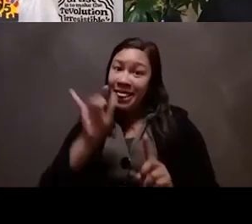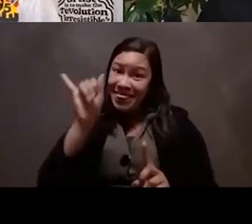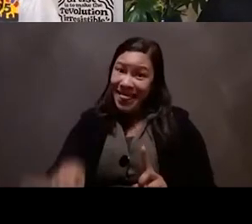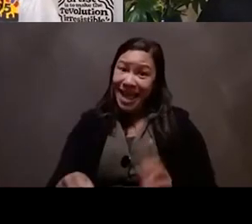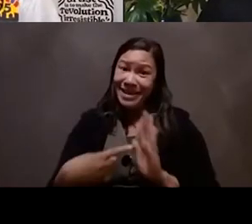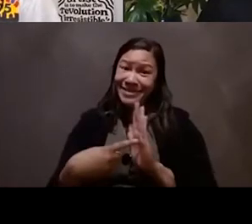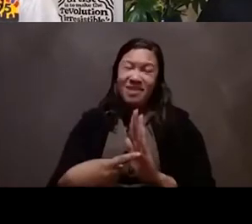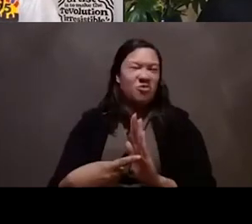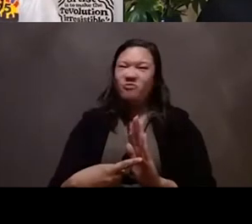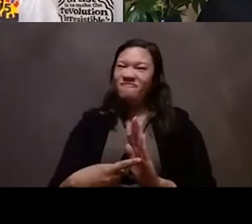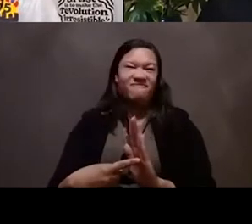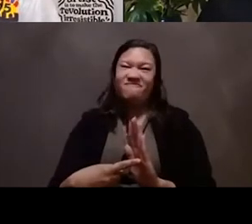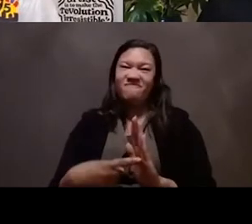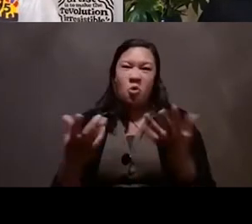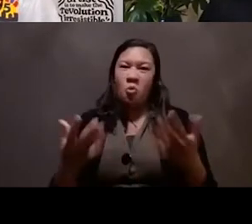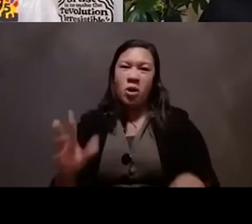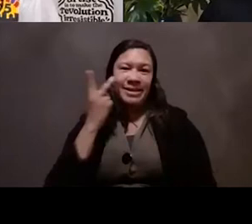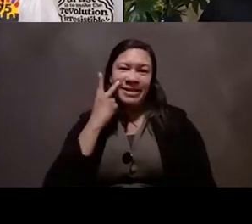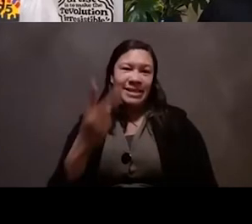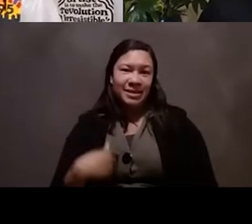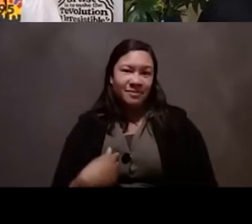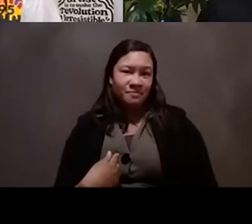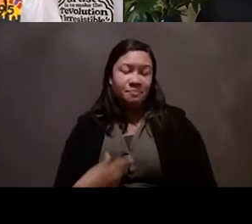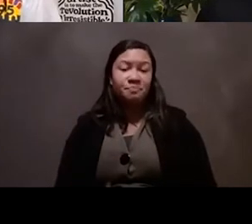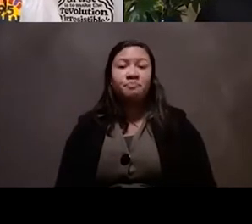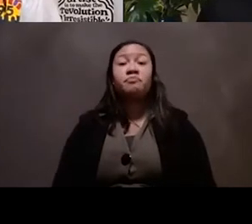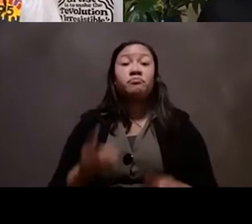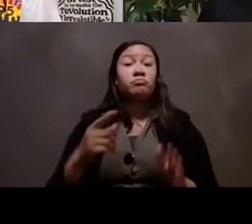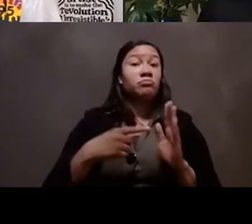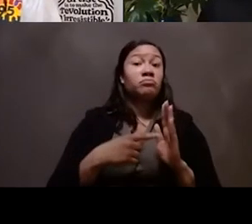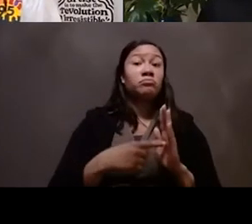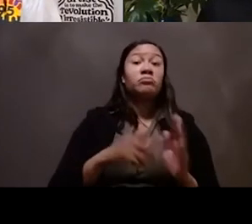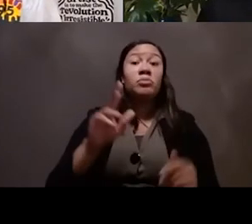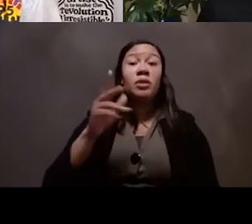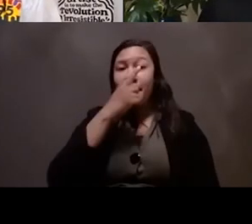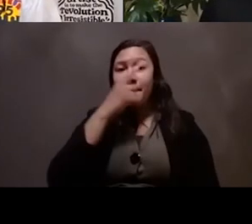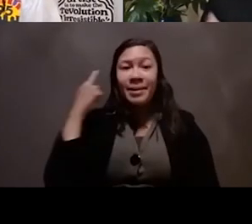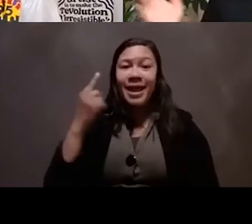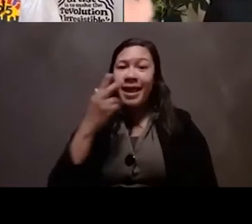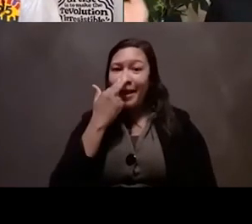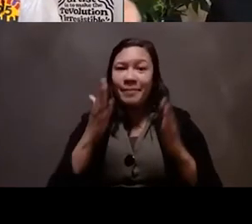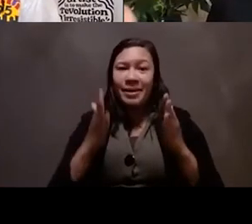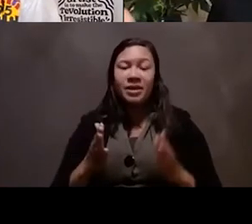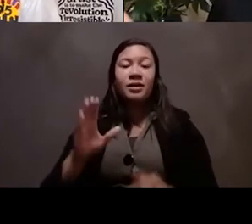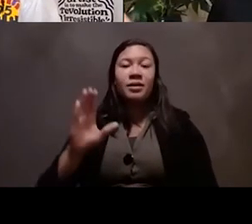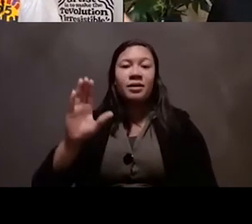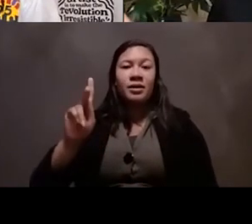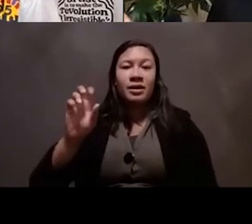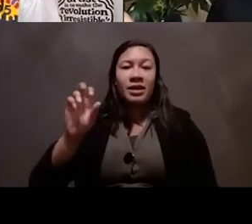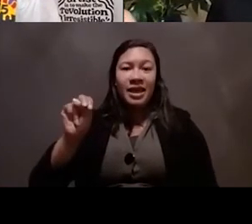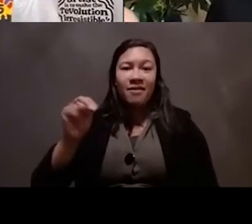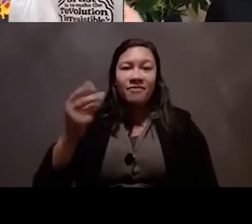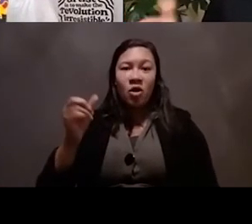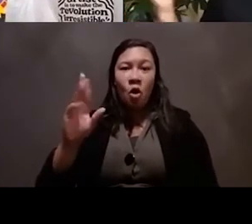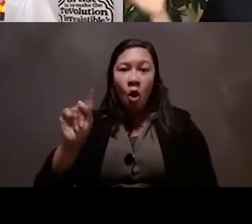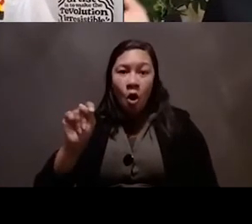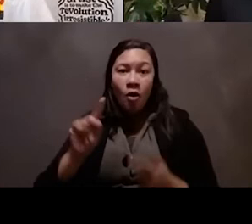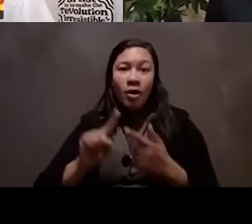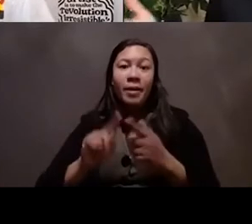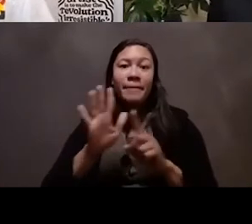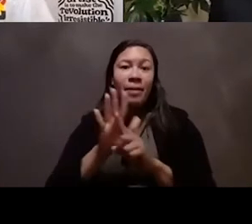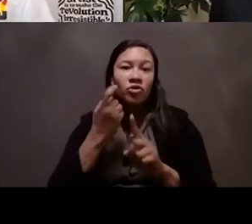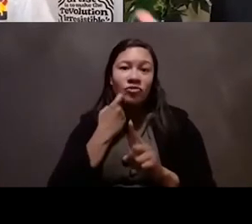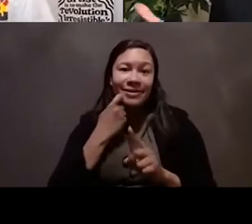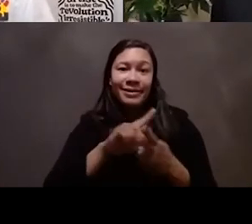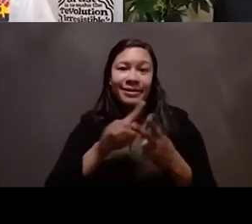about a lot of these Black comedians, Kevin Hart was just trending recently. I think about Dave Chappelle, you know, men